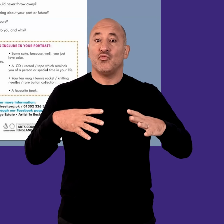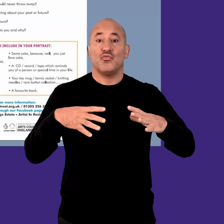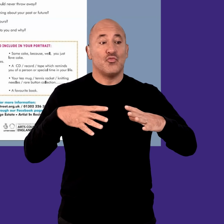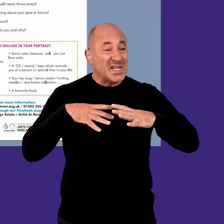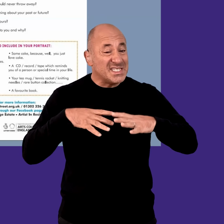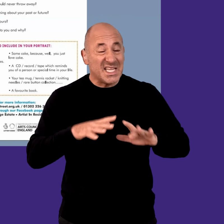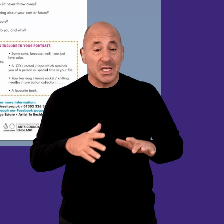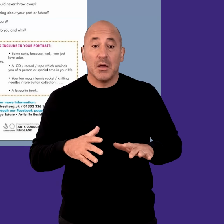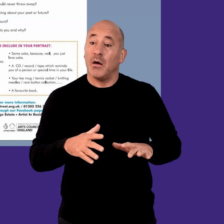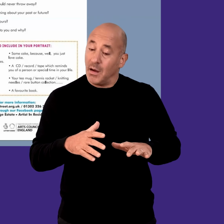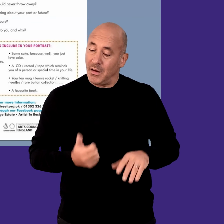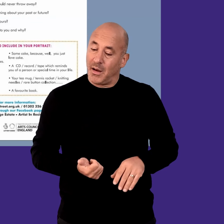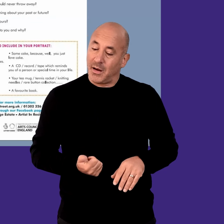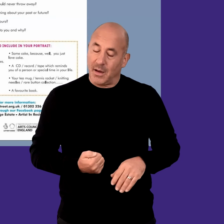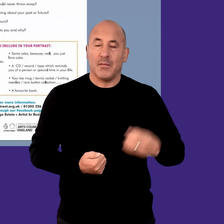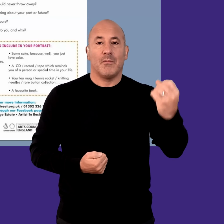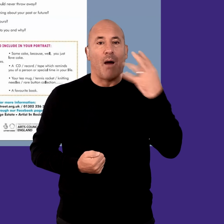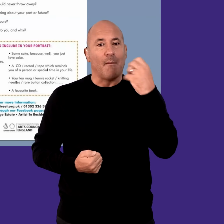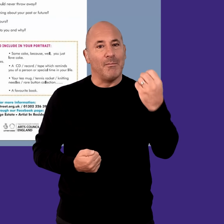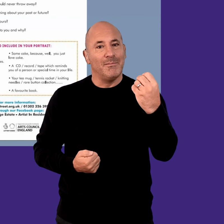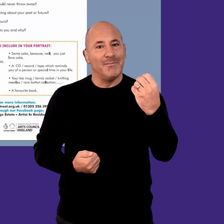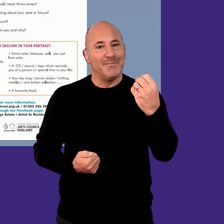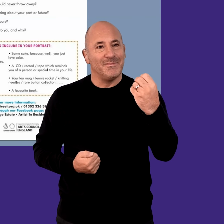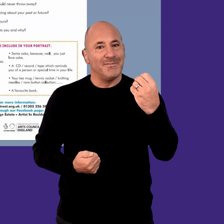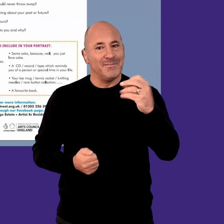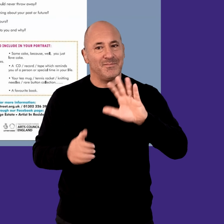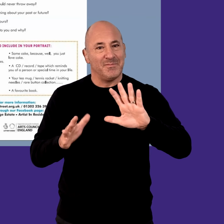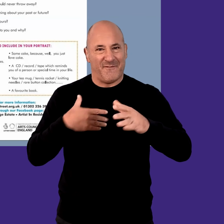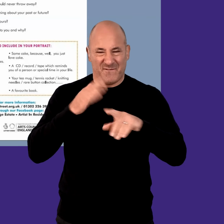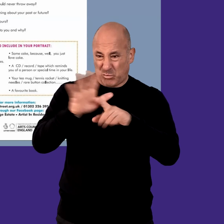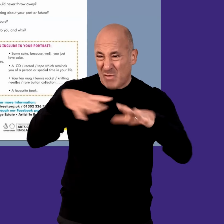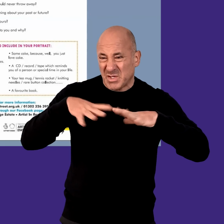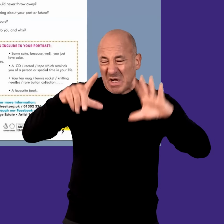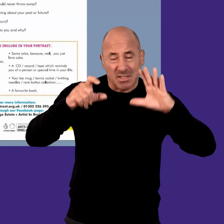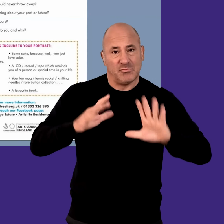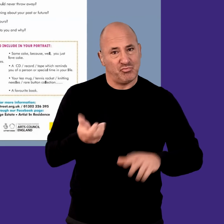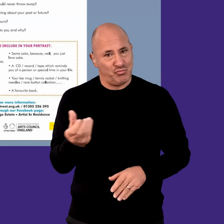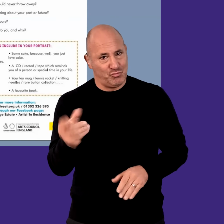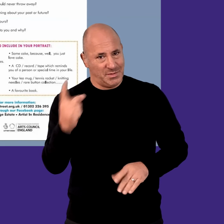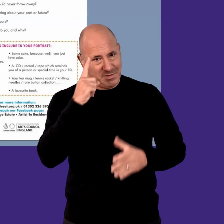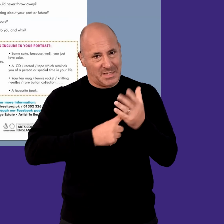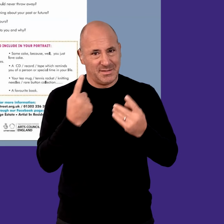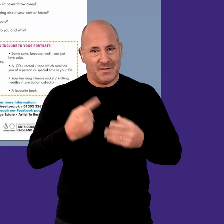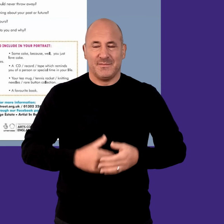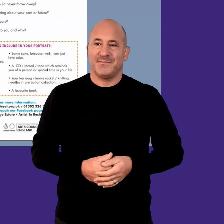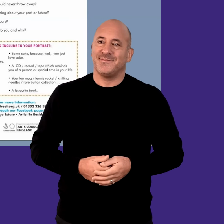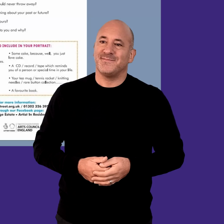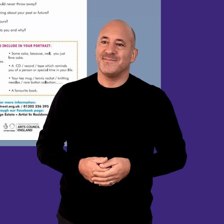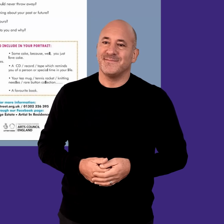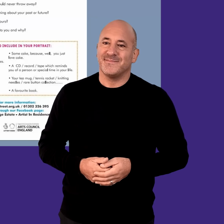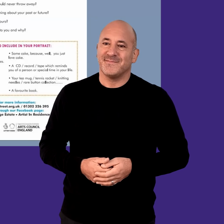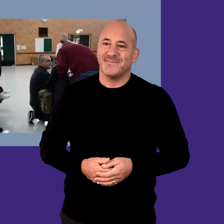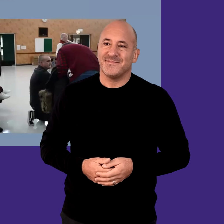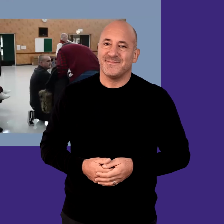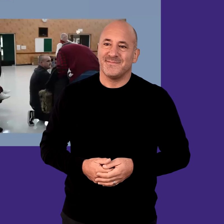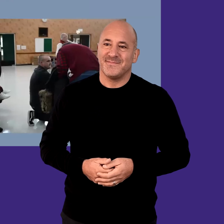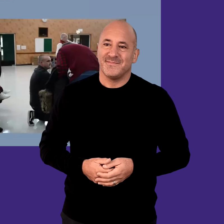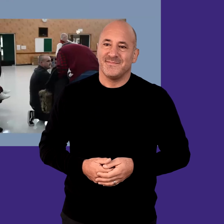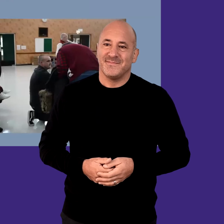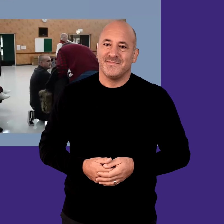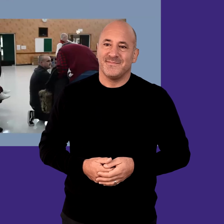also gave them the clicker so that they could take their own photograph when they were ready and in their own time.